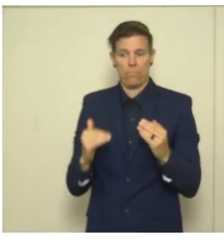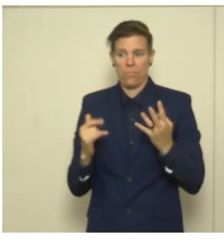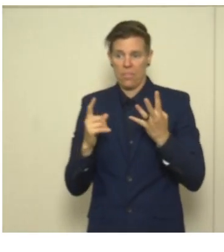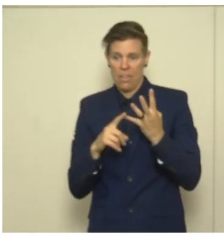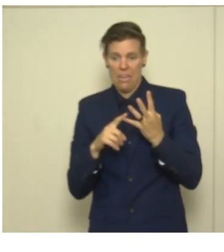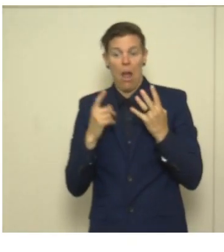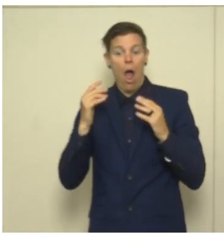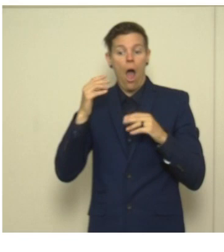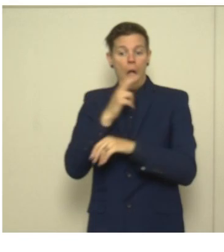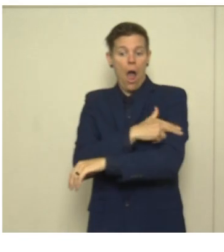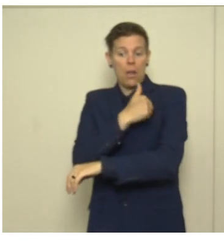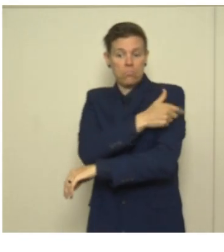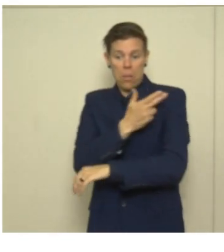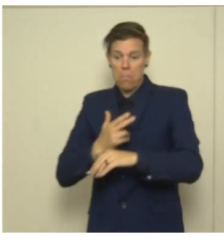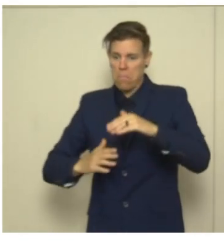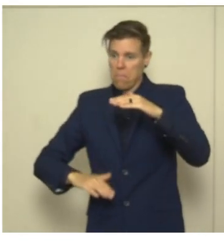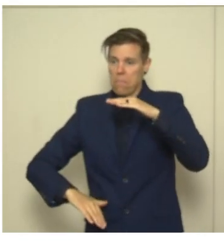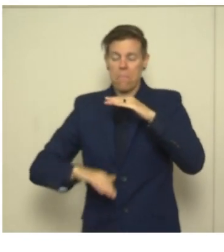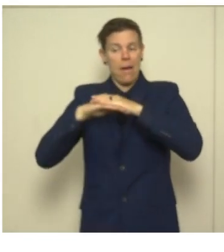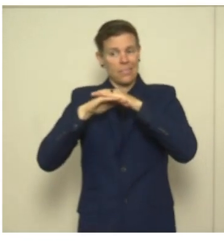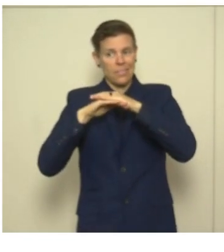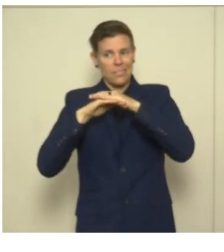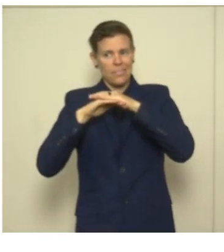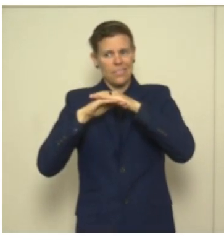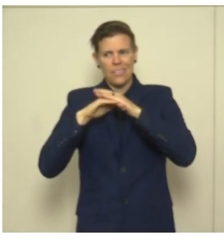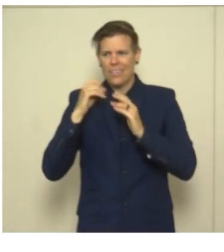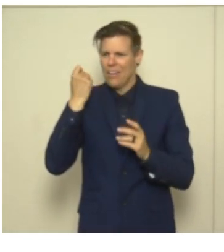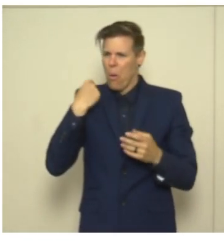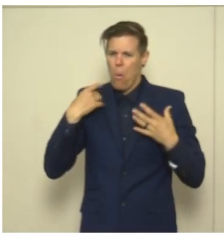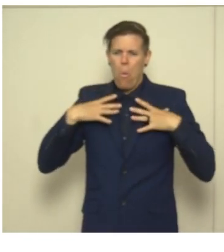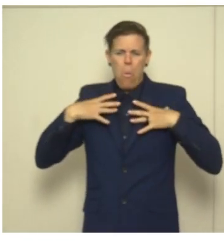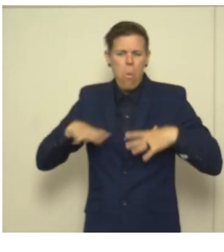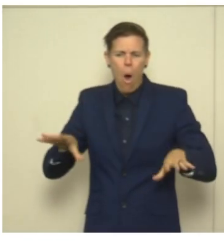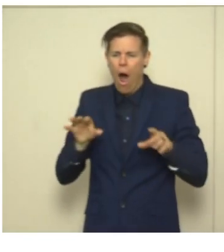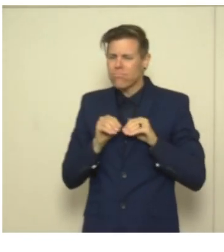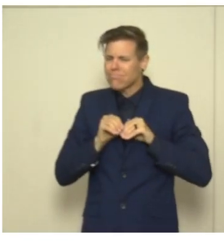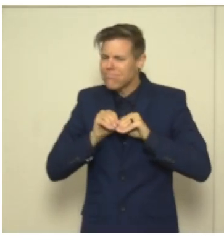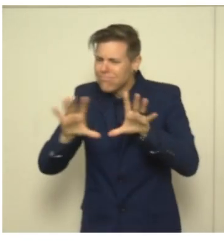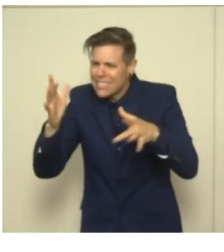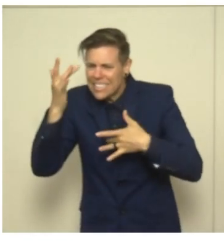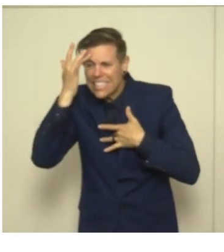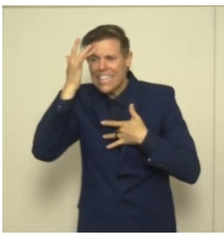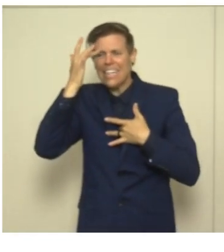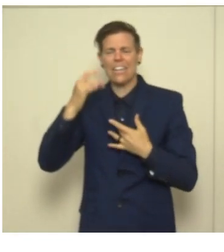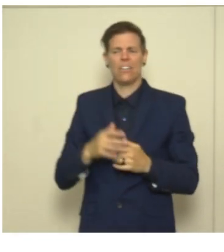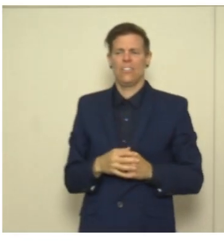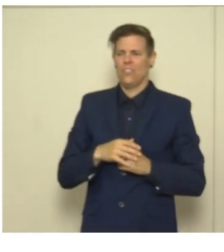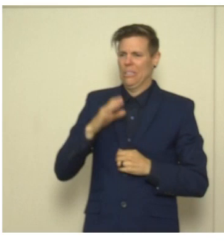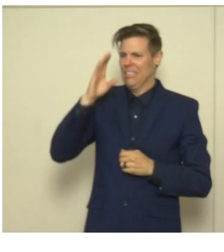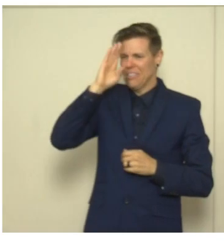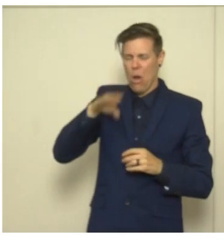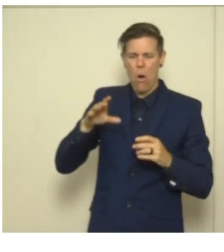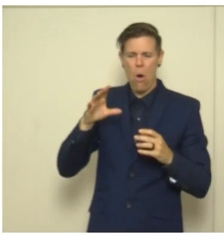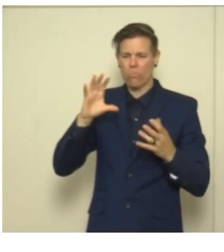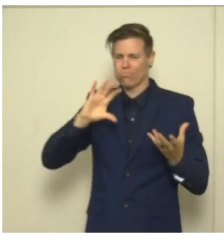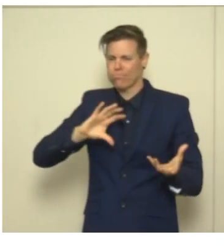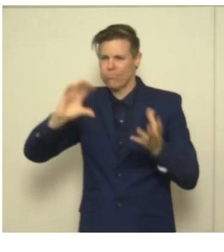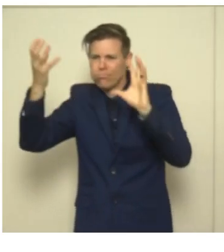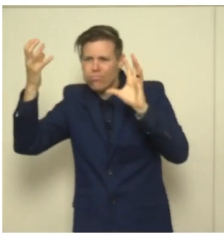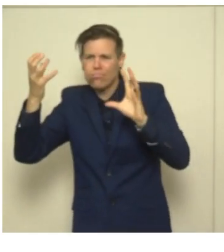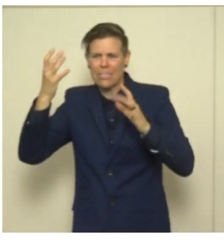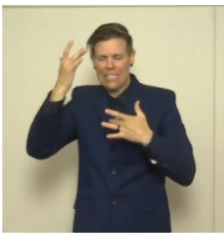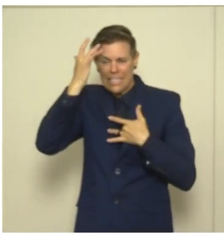anyone infected. We're seeing chronic diseases and chronic conditions as a result. We're still getting information. This is a